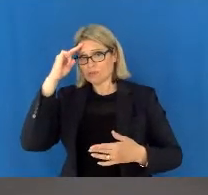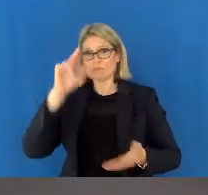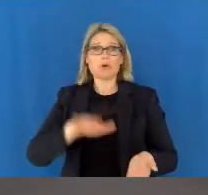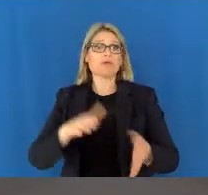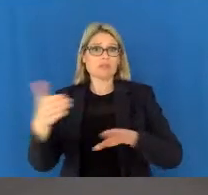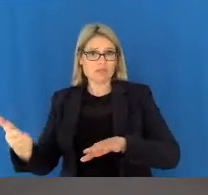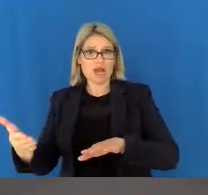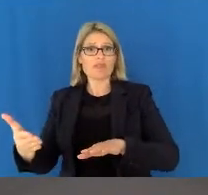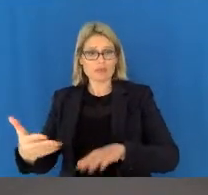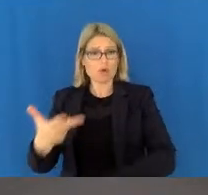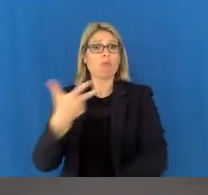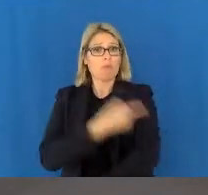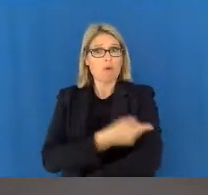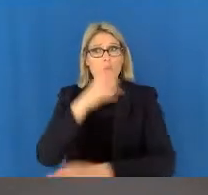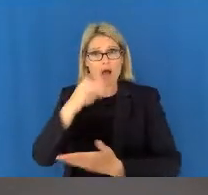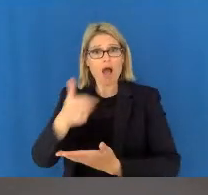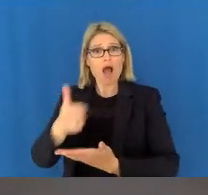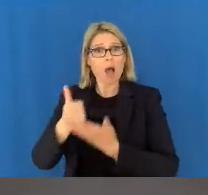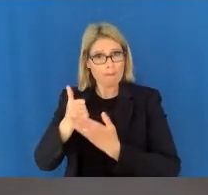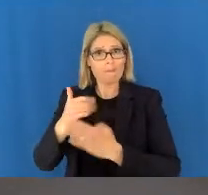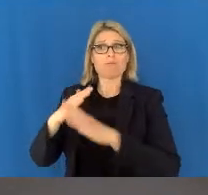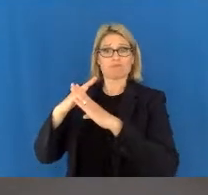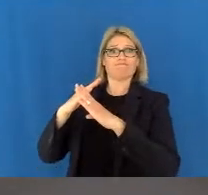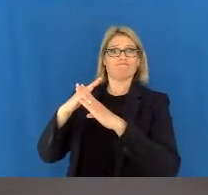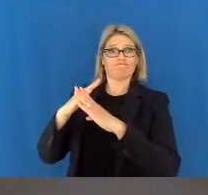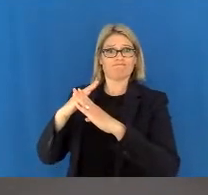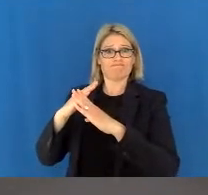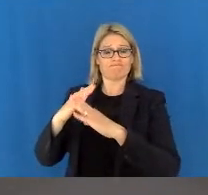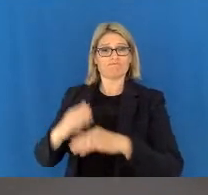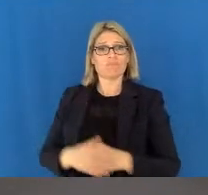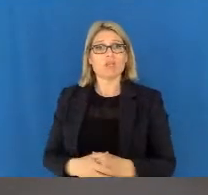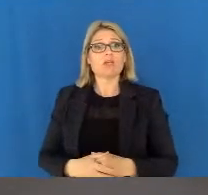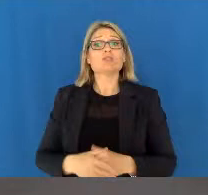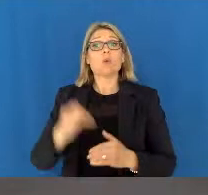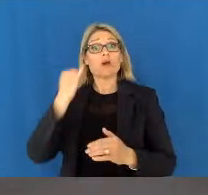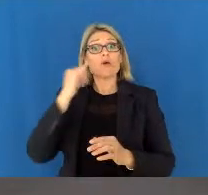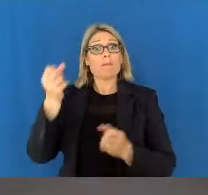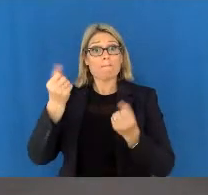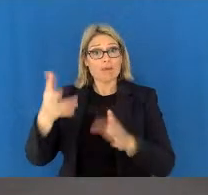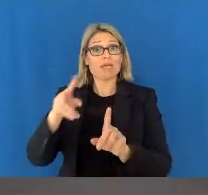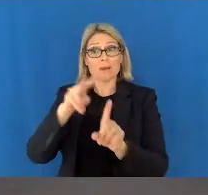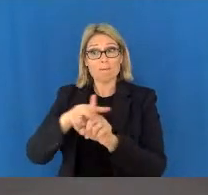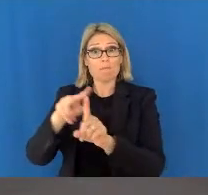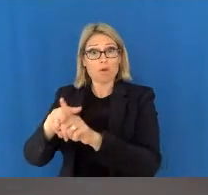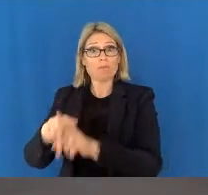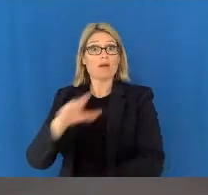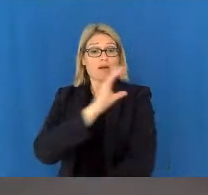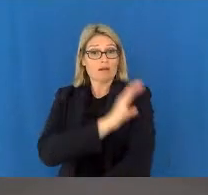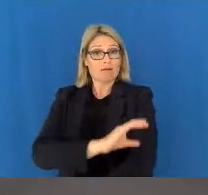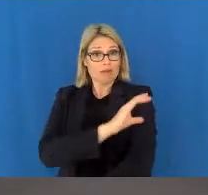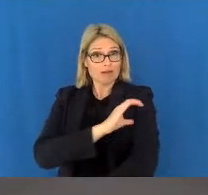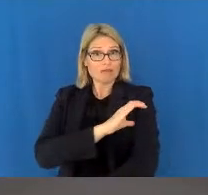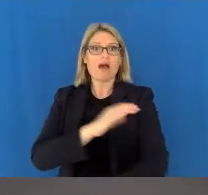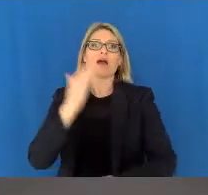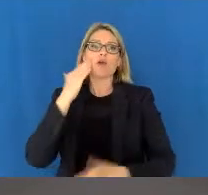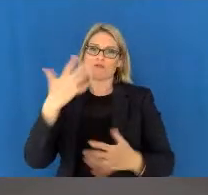when it comes to making appointments in the many clinics, they're all the appointments have been booked, but